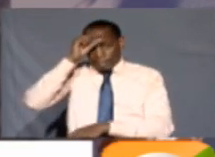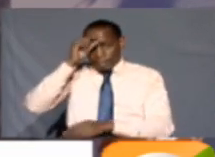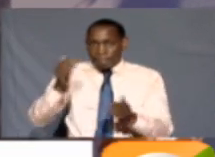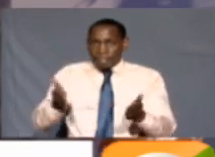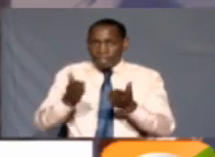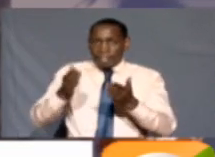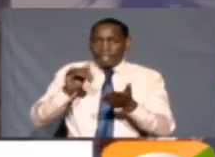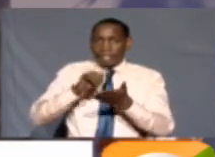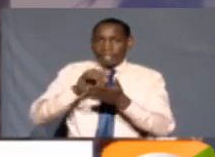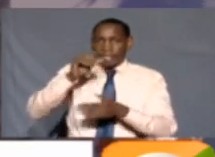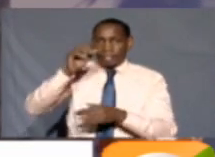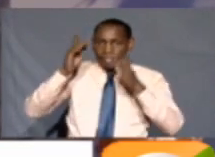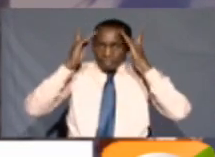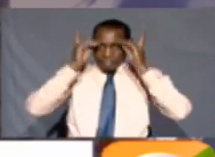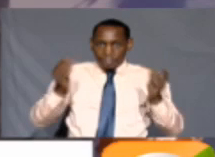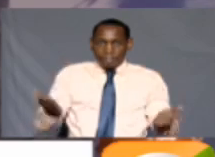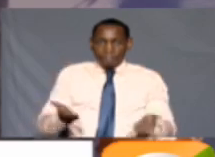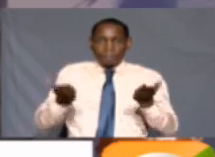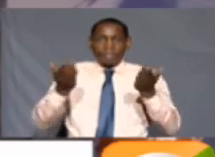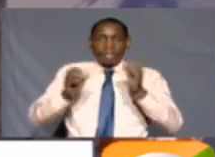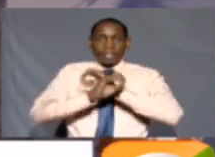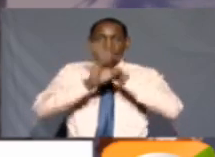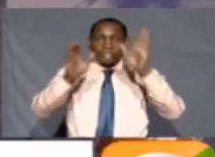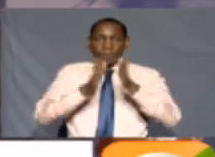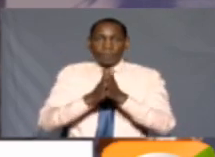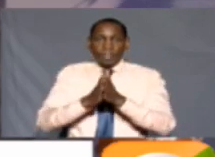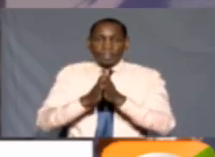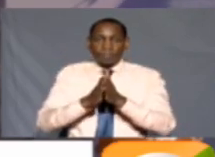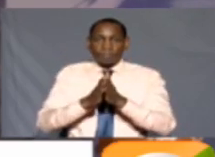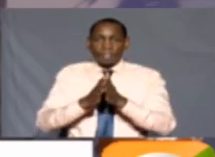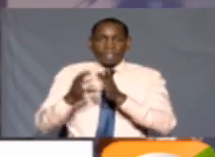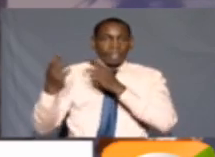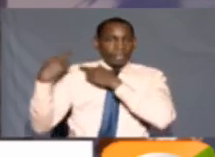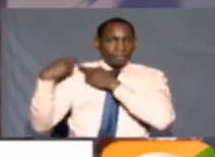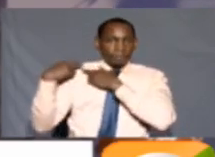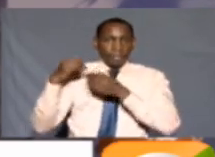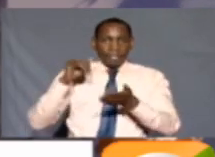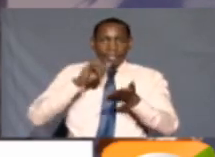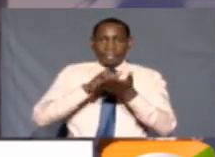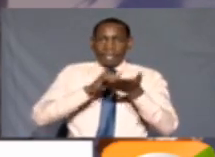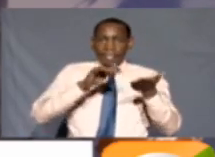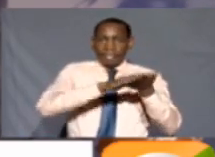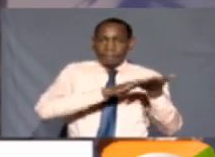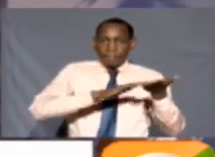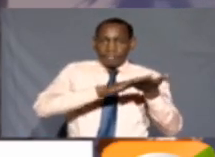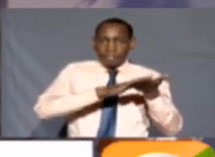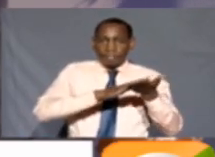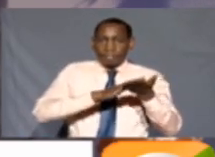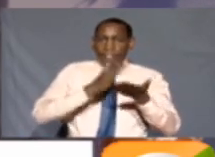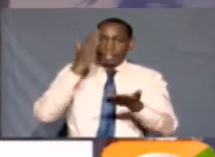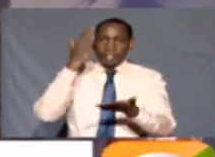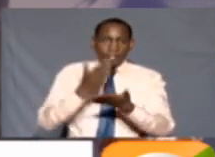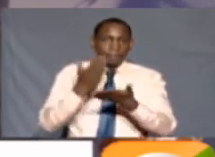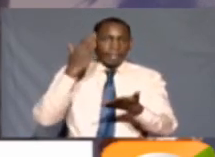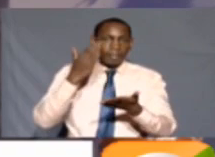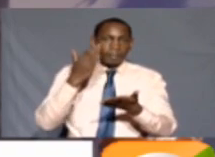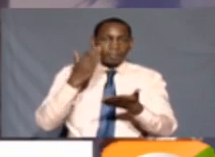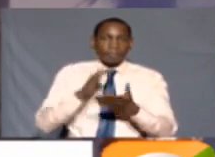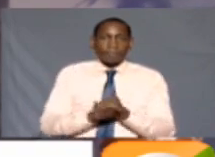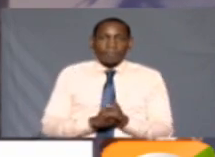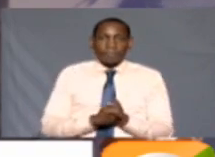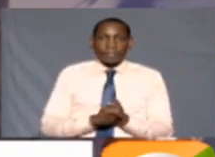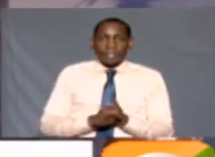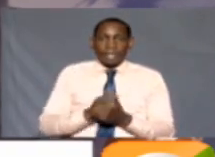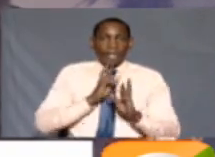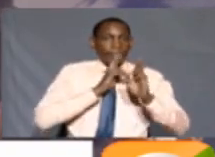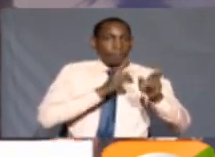decisions that advance transparency and accountability. Yeah. That is the foundational or philosophical justification for whistleblowing. Okay.